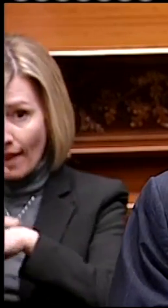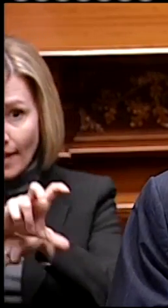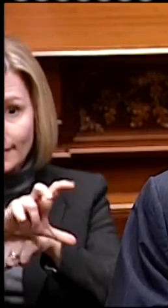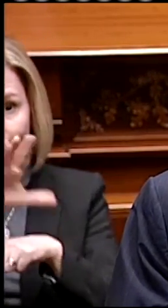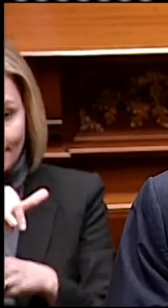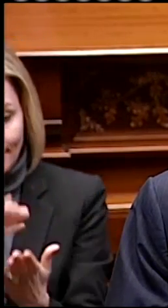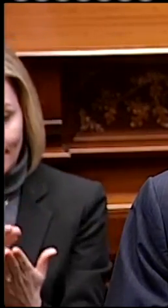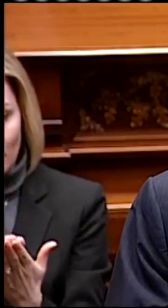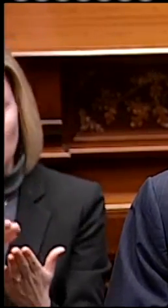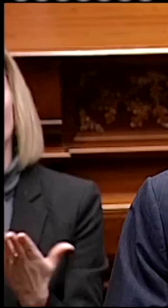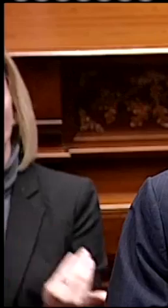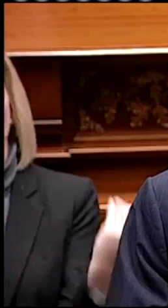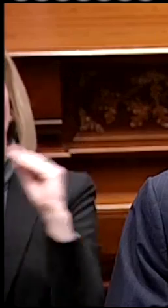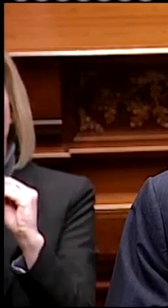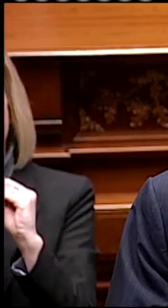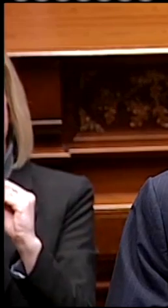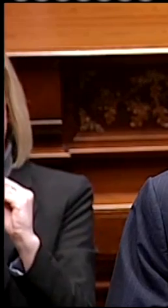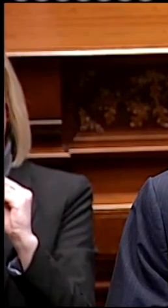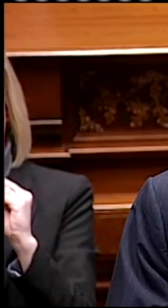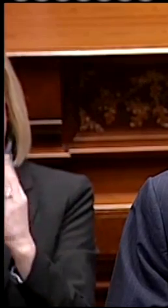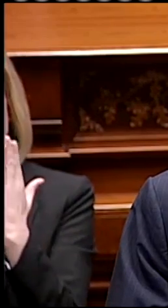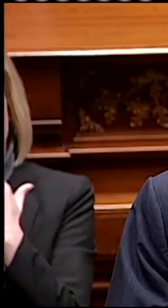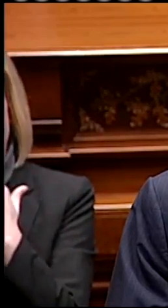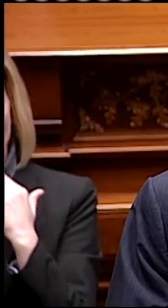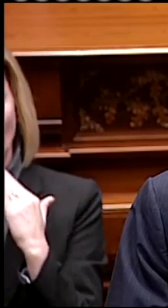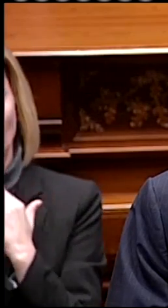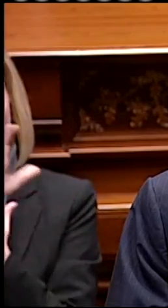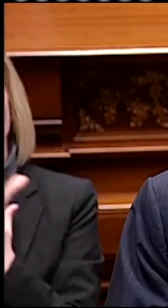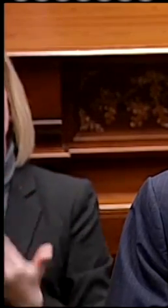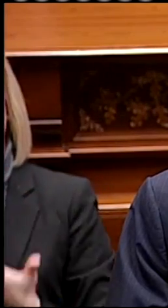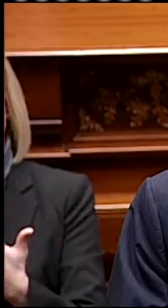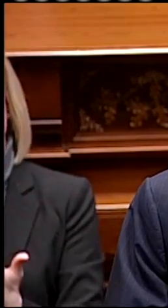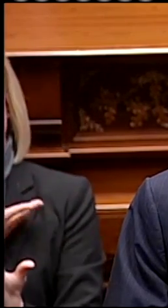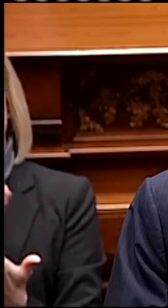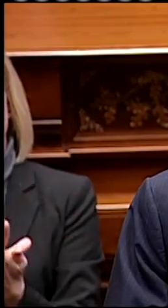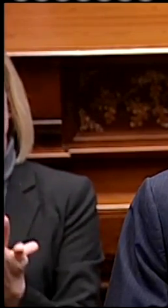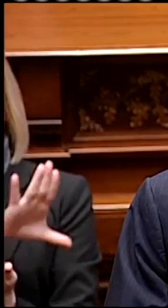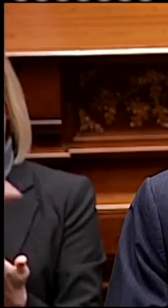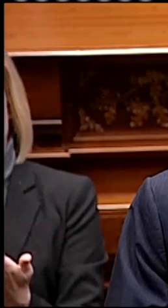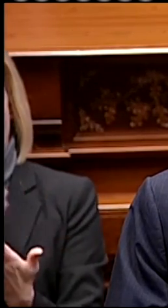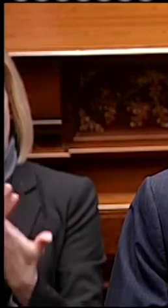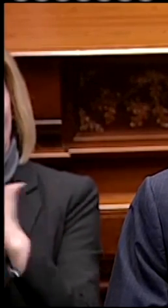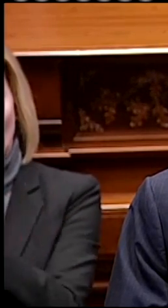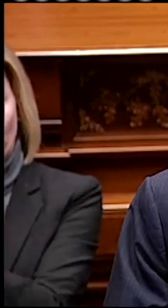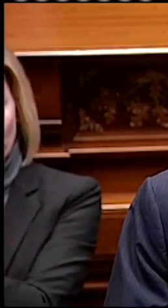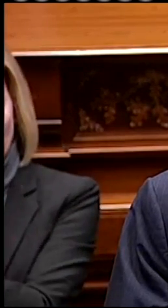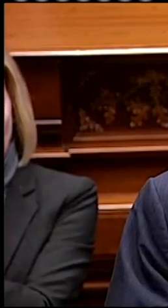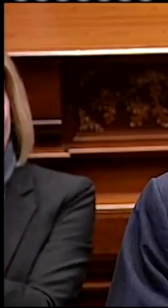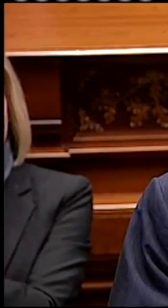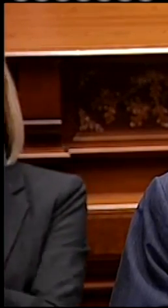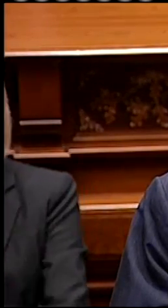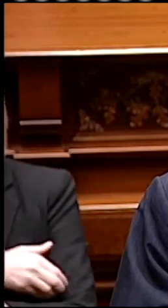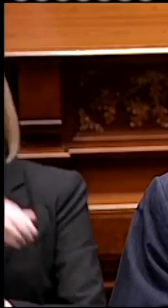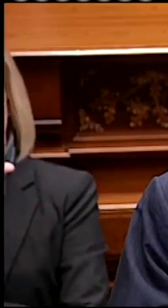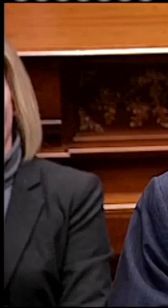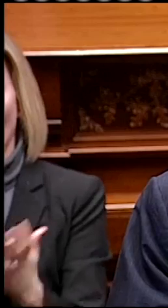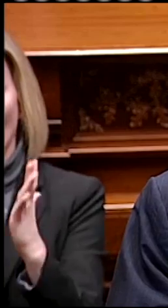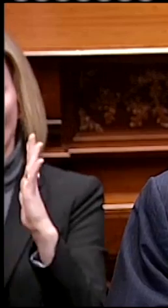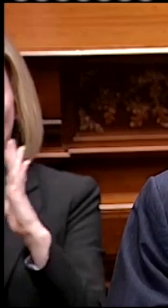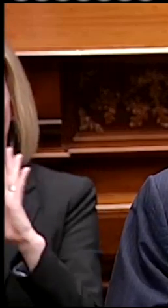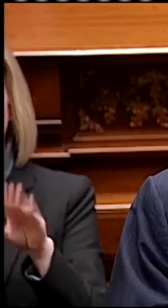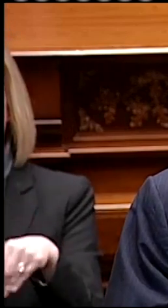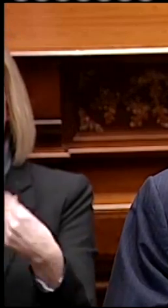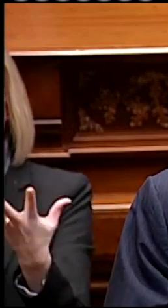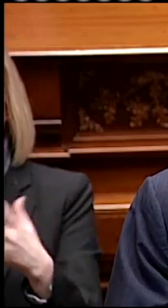in even more capital projects to help our schools and our communities. Empowerment means giving